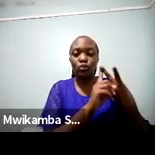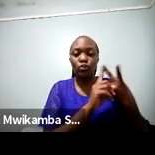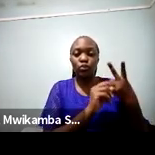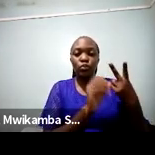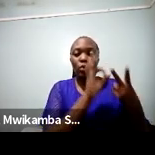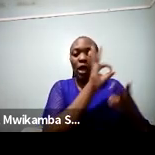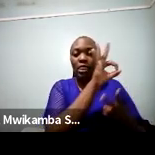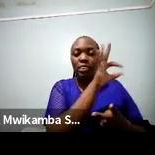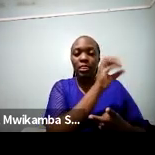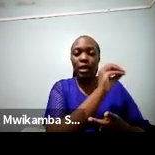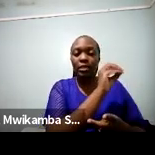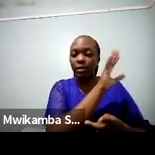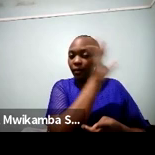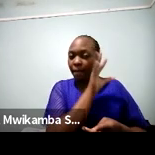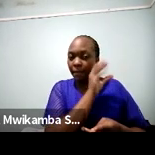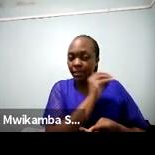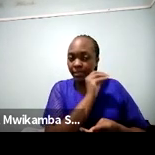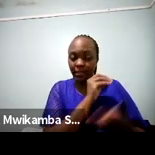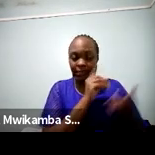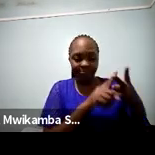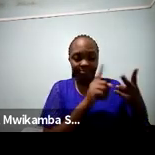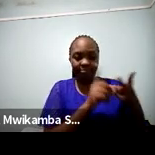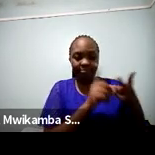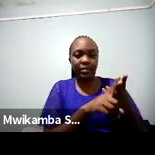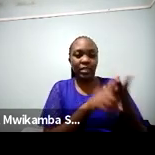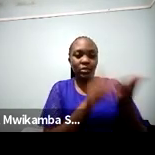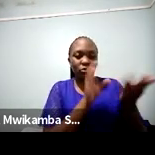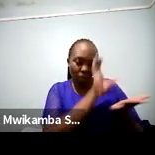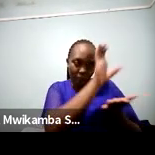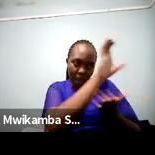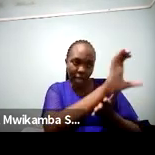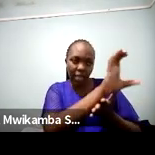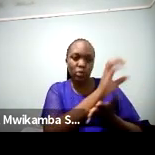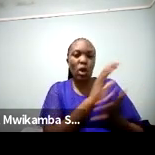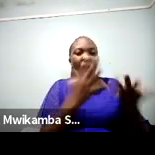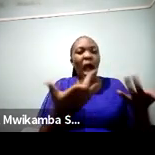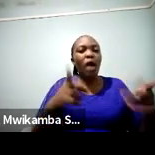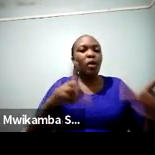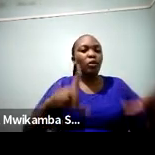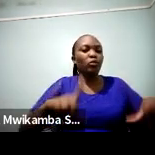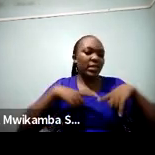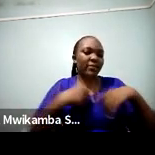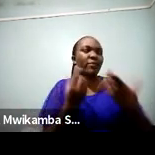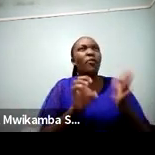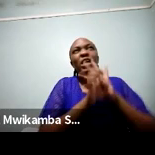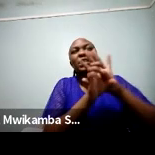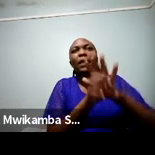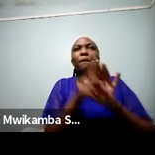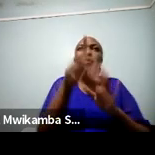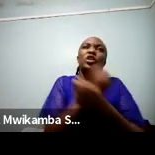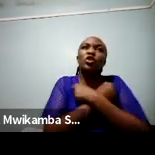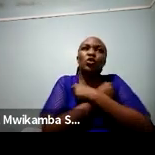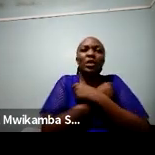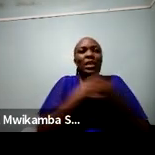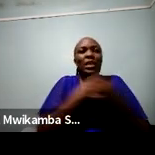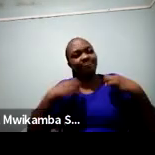to your lifestyle expenses, such as now dining out, going out for clothes, you need to also have some fancy things